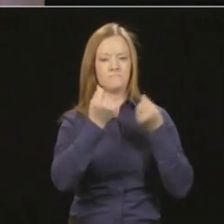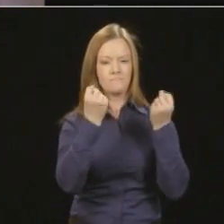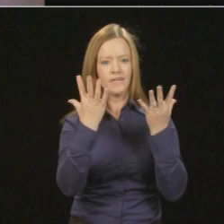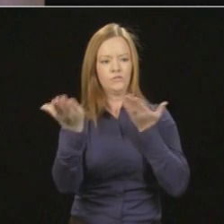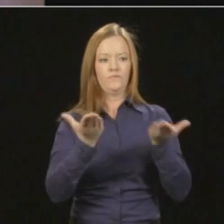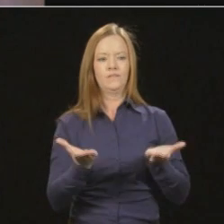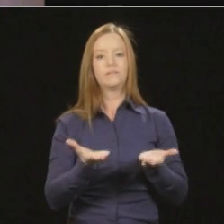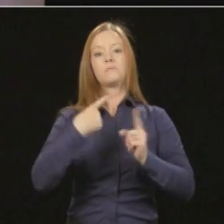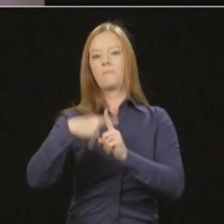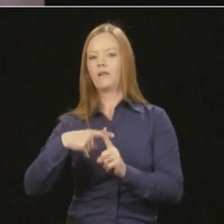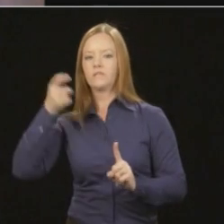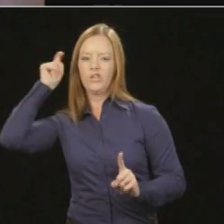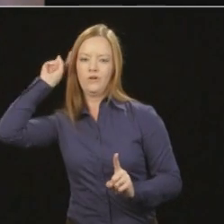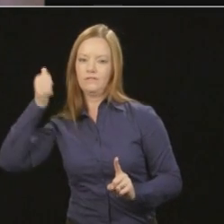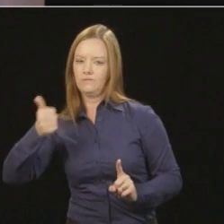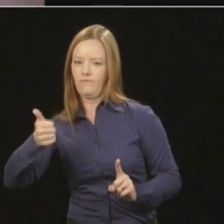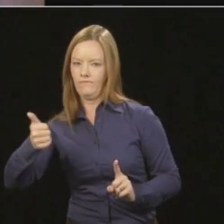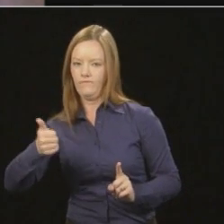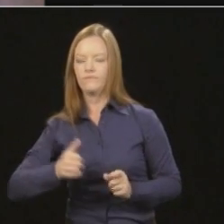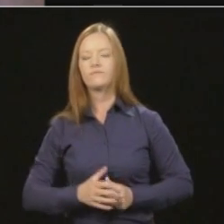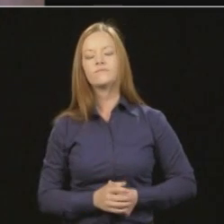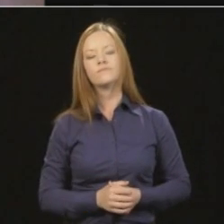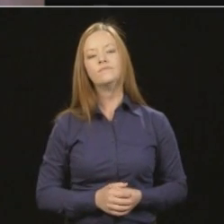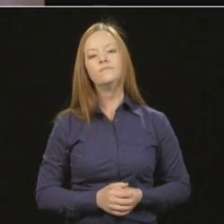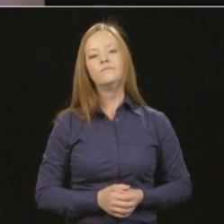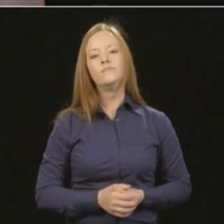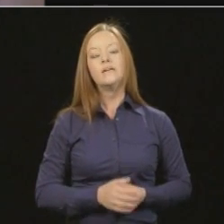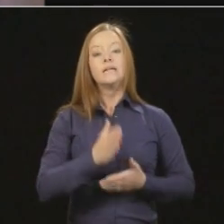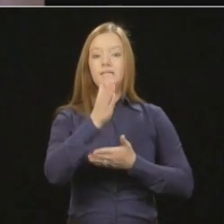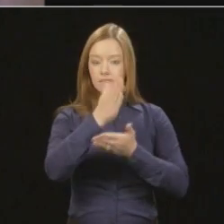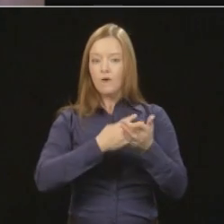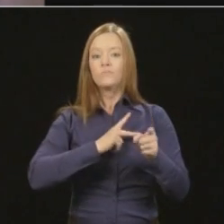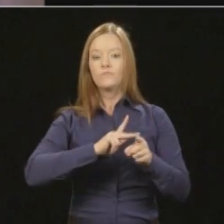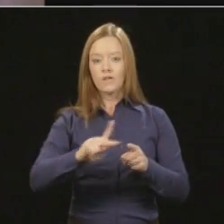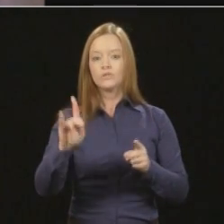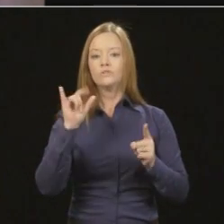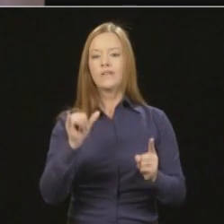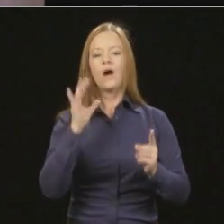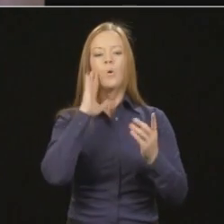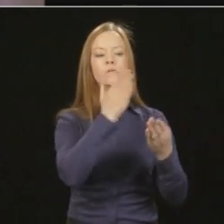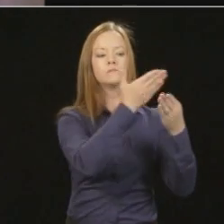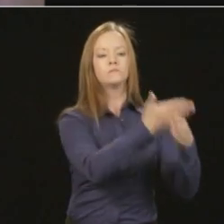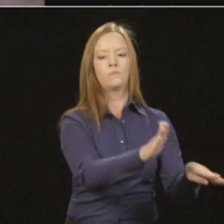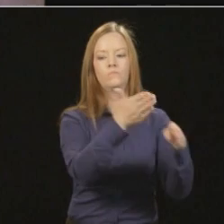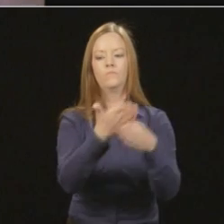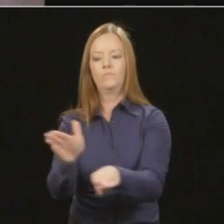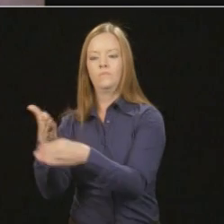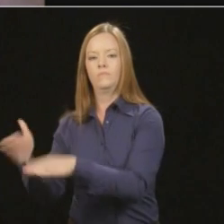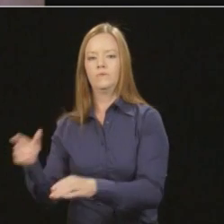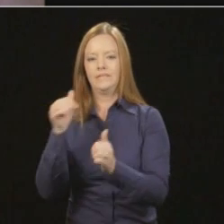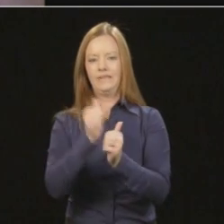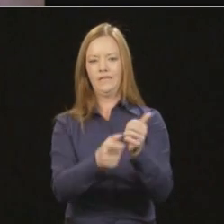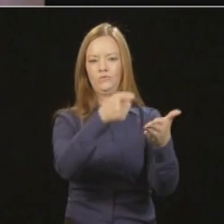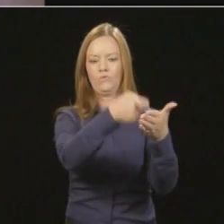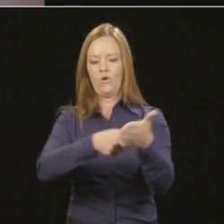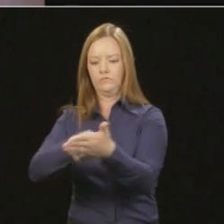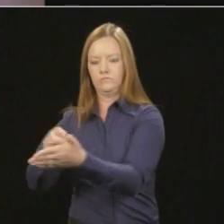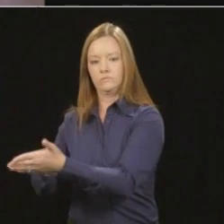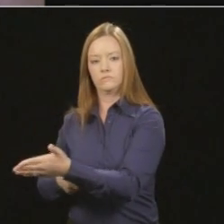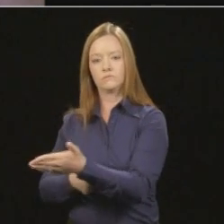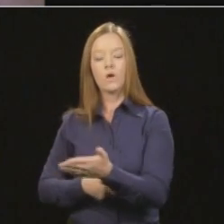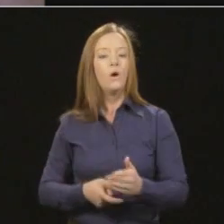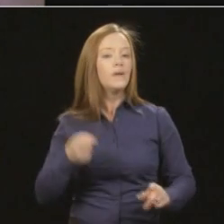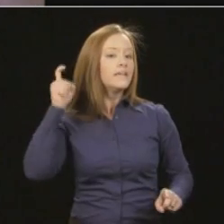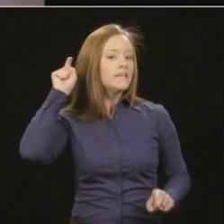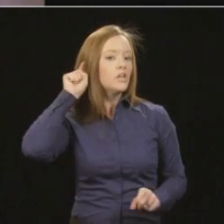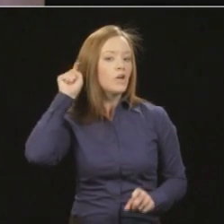product itself. Some professionals are now unbundling the product from the services. So you may see a lower price